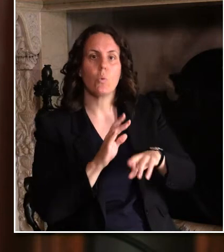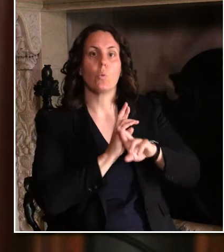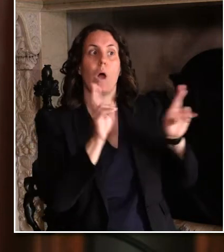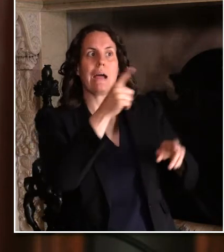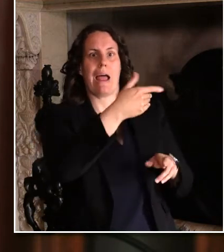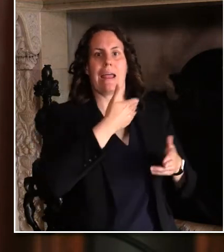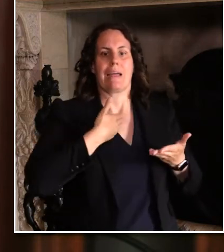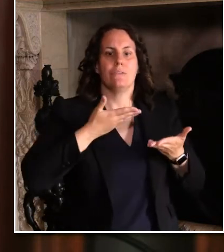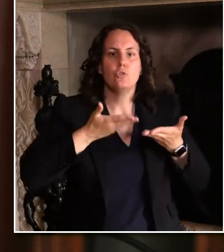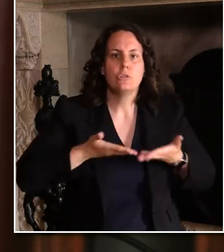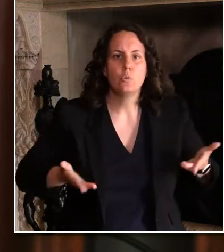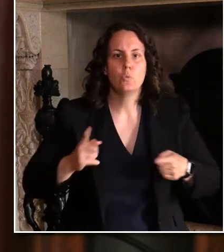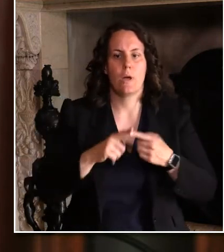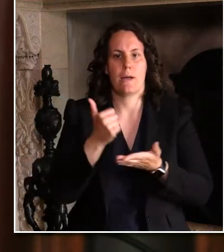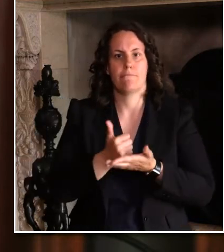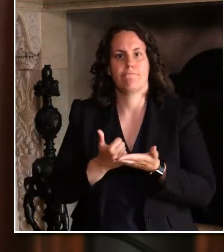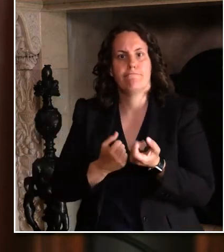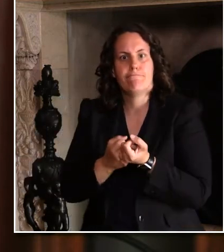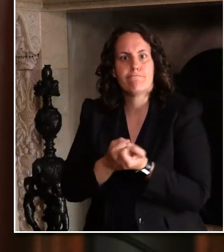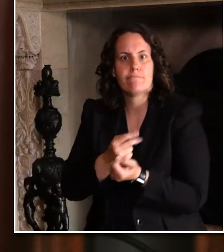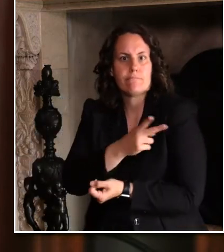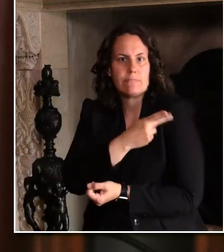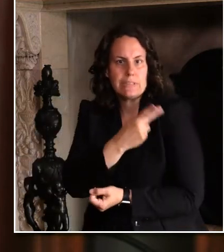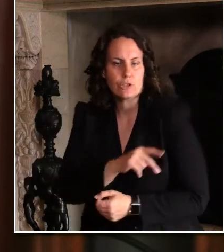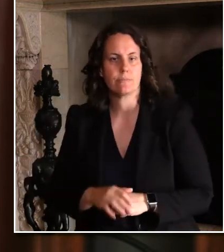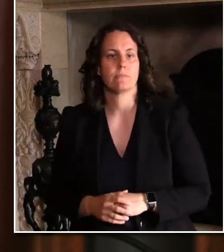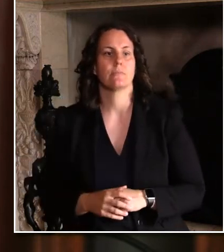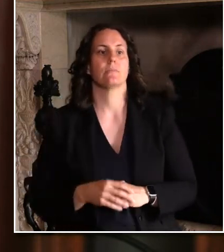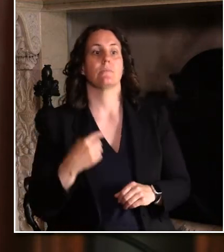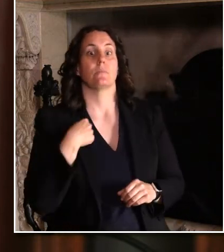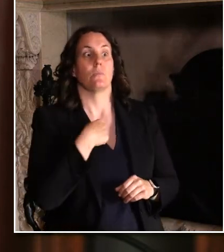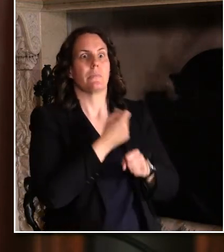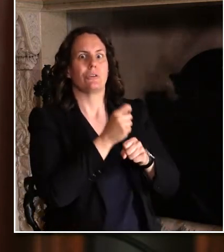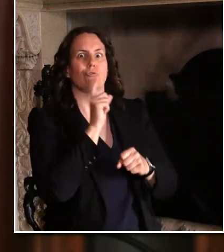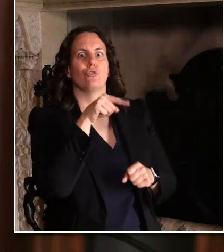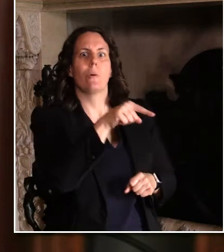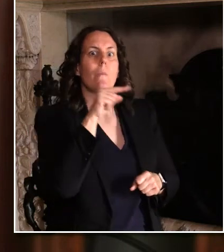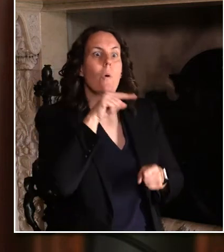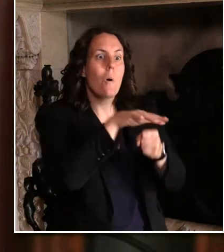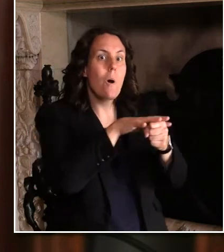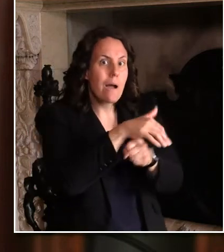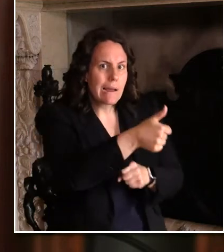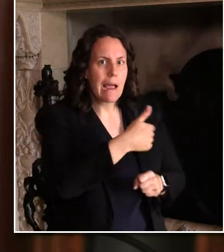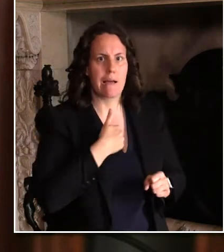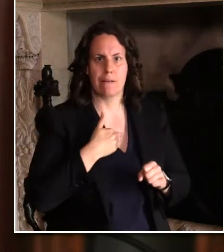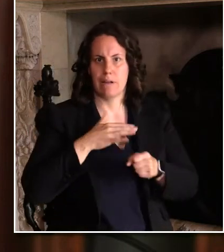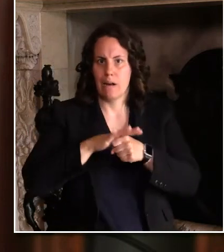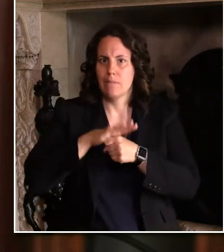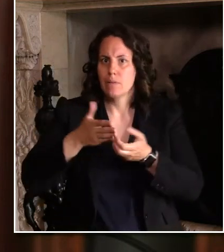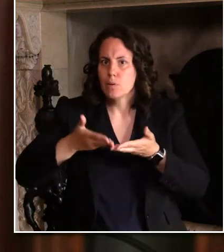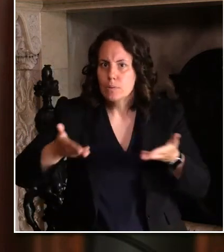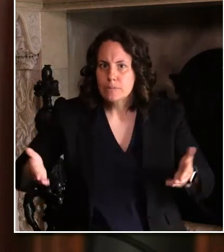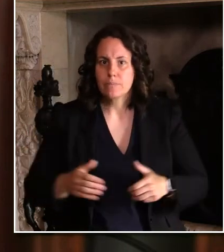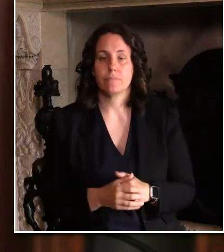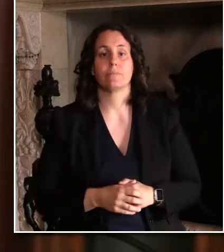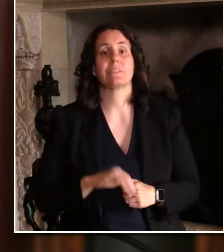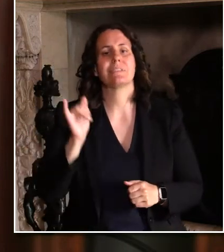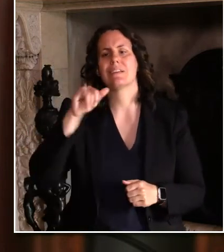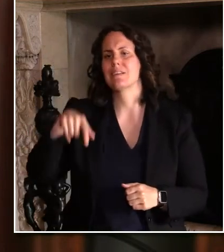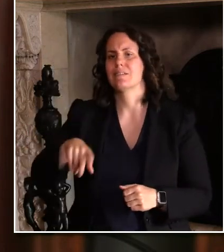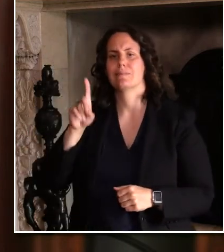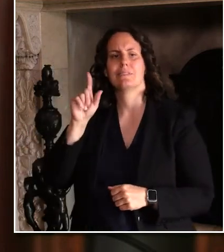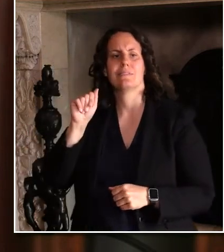the one that we have started here in Dane that we would be able to stand up quickly if we needed to. And